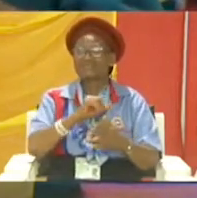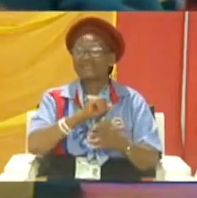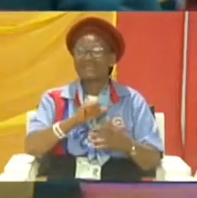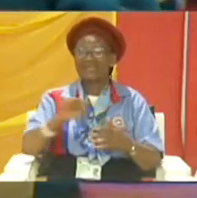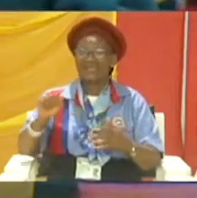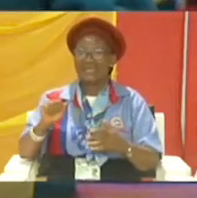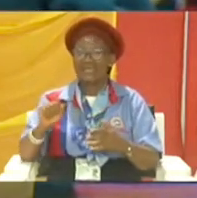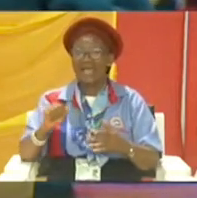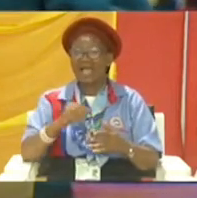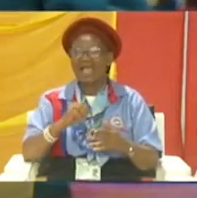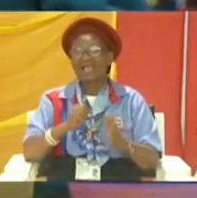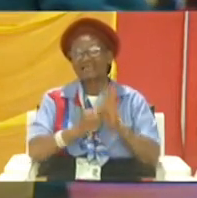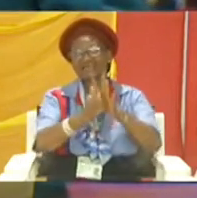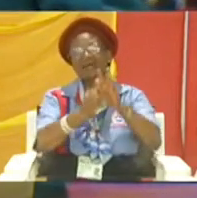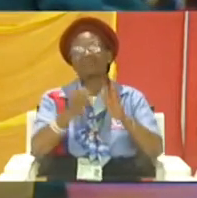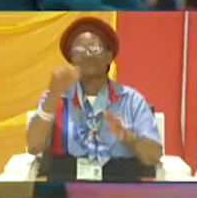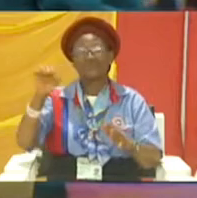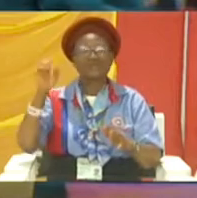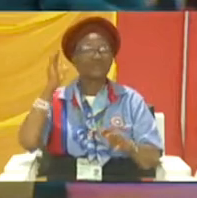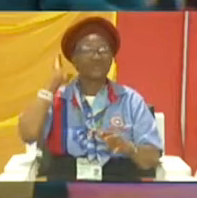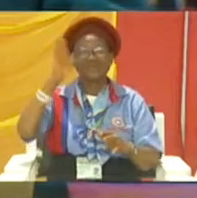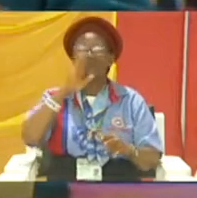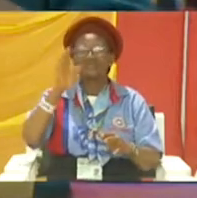be Job.